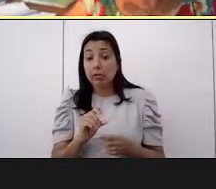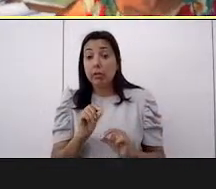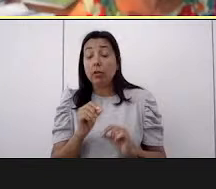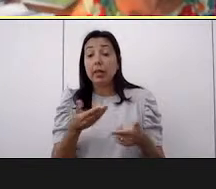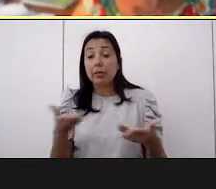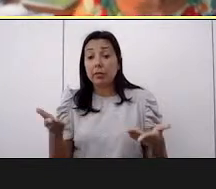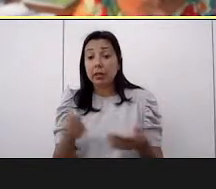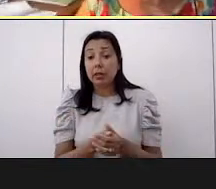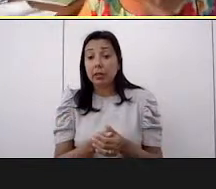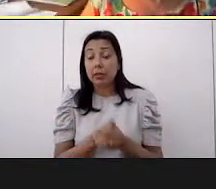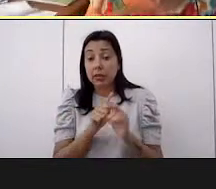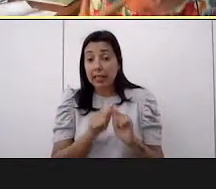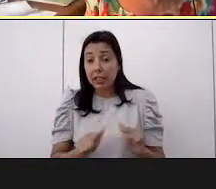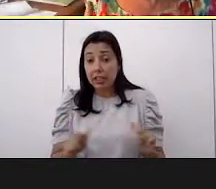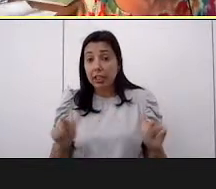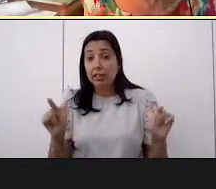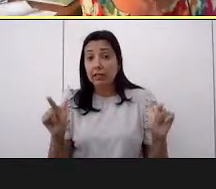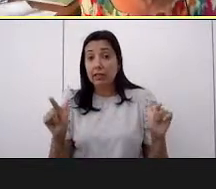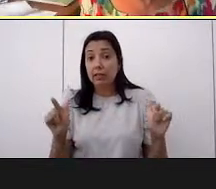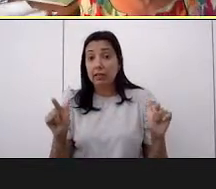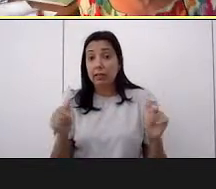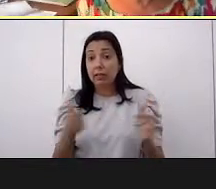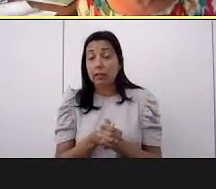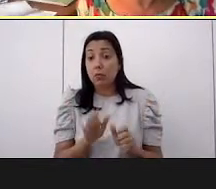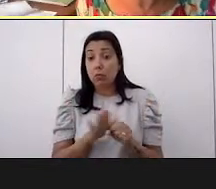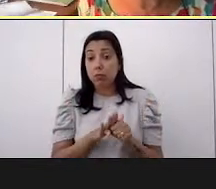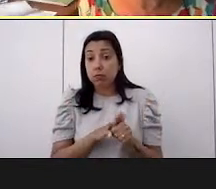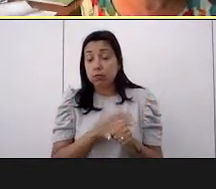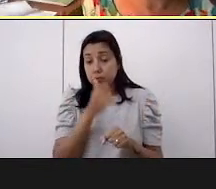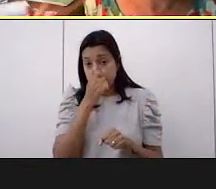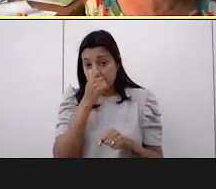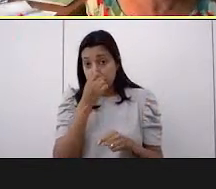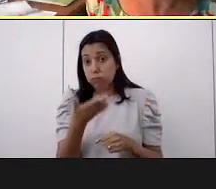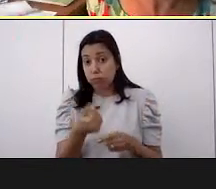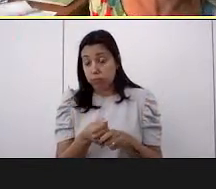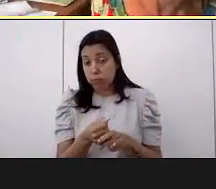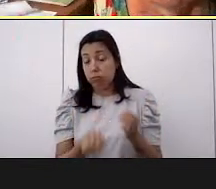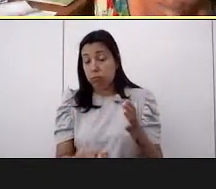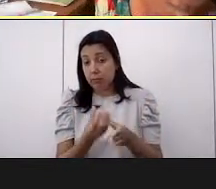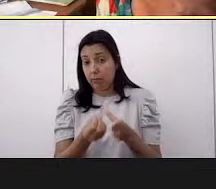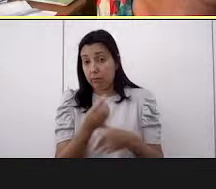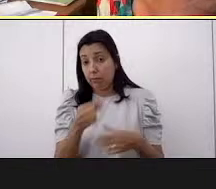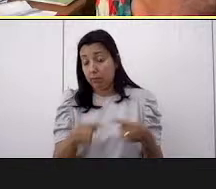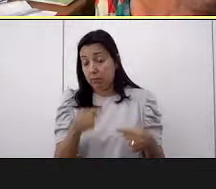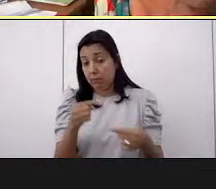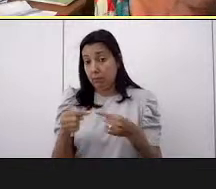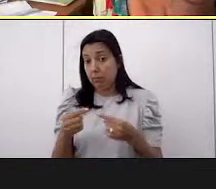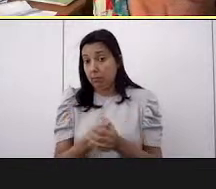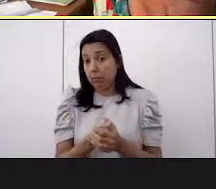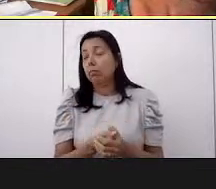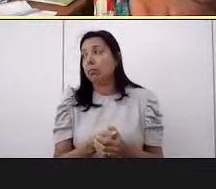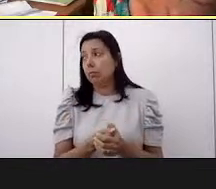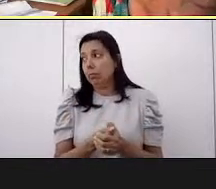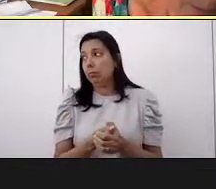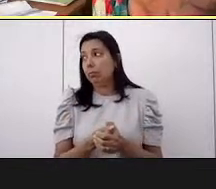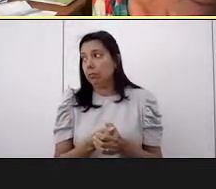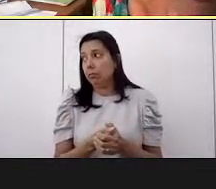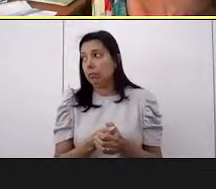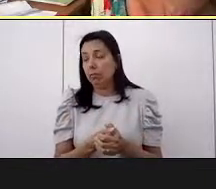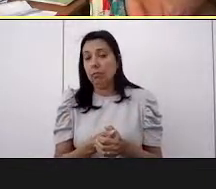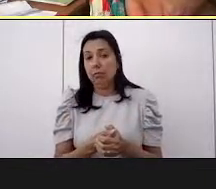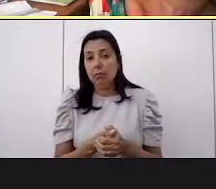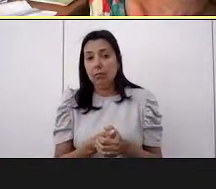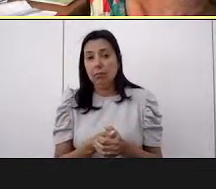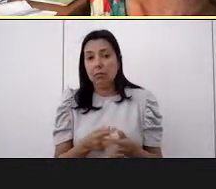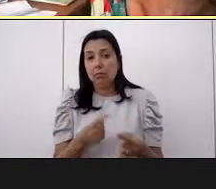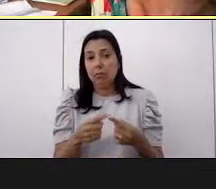the liberalization movement of all agricultural policy in the world. So that's it. And so the